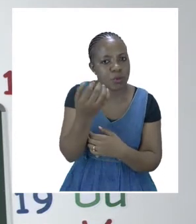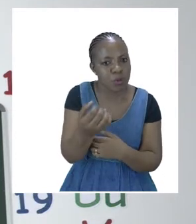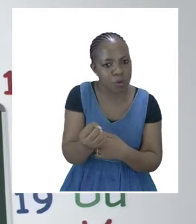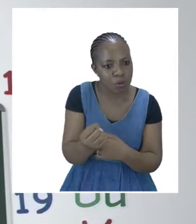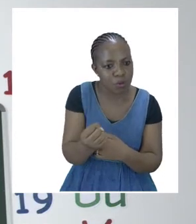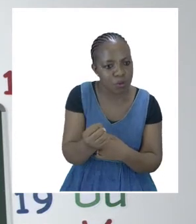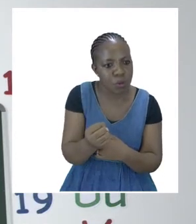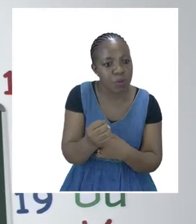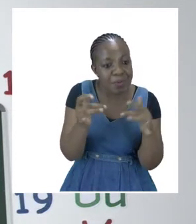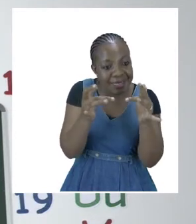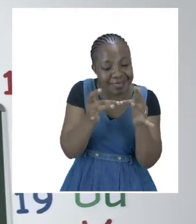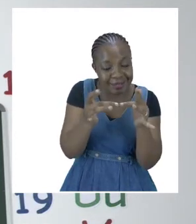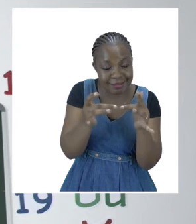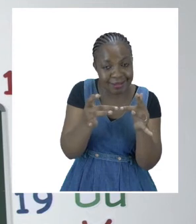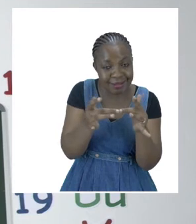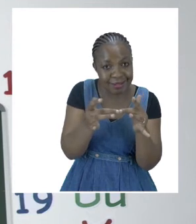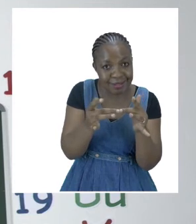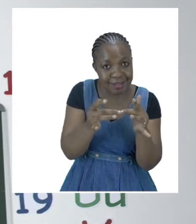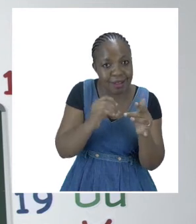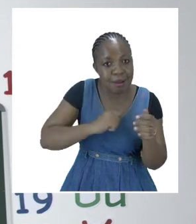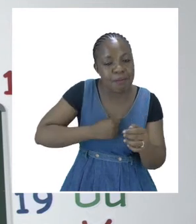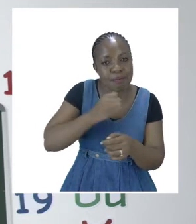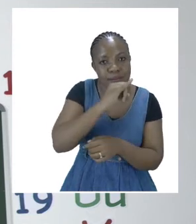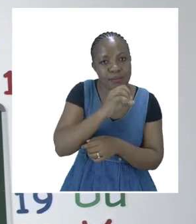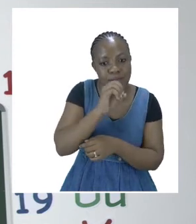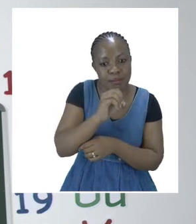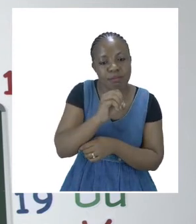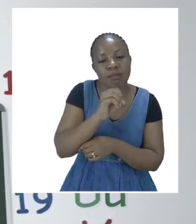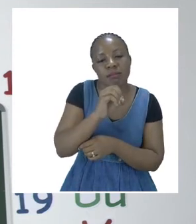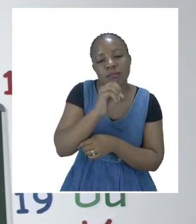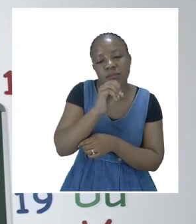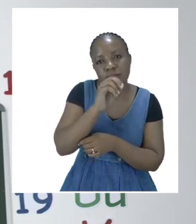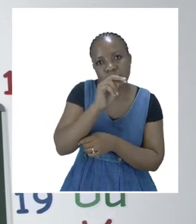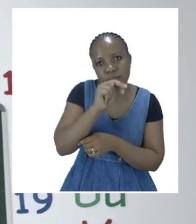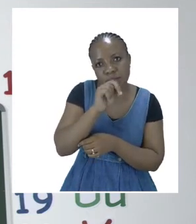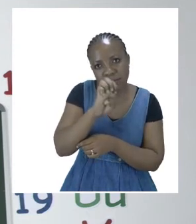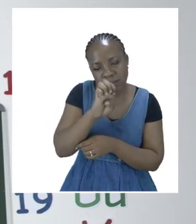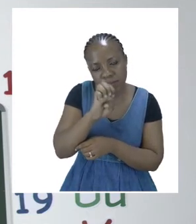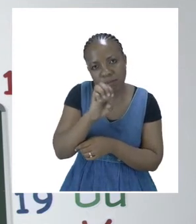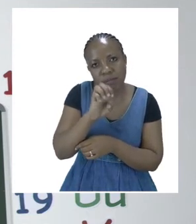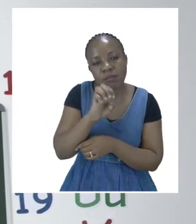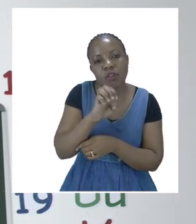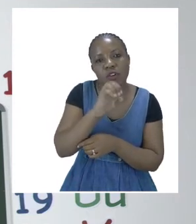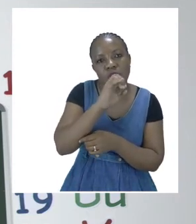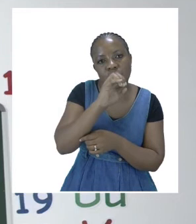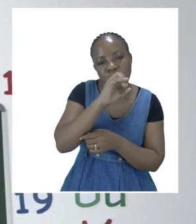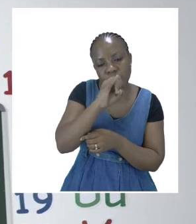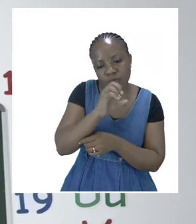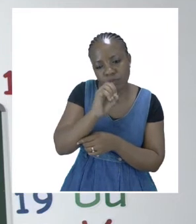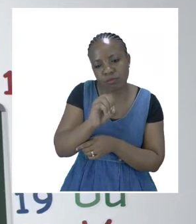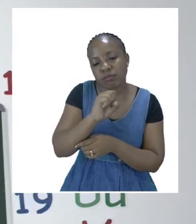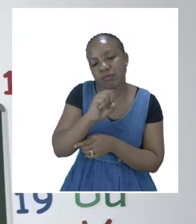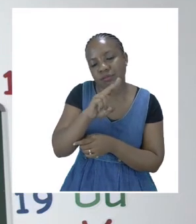our online platforms, MyZone and Zoshi Facebook pages, and in addition,